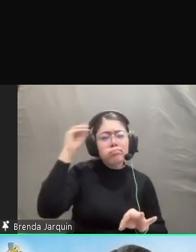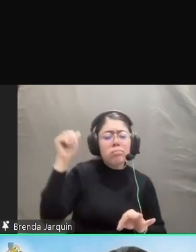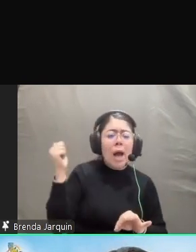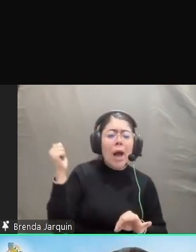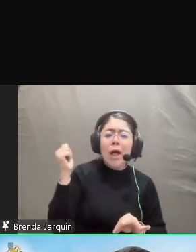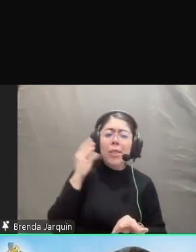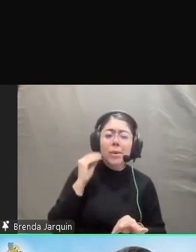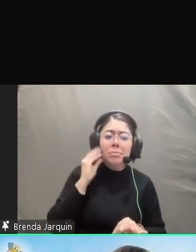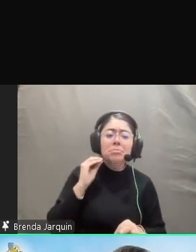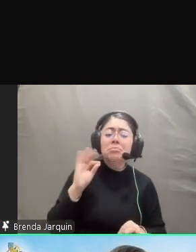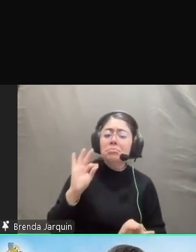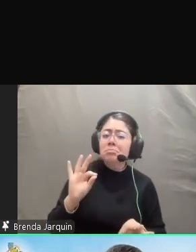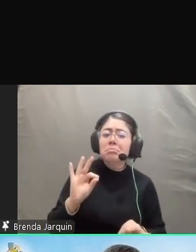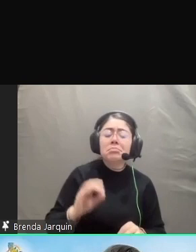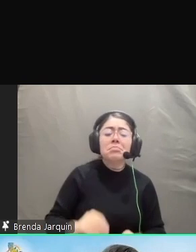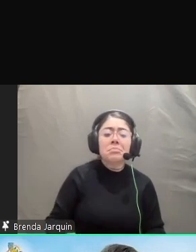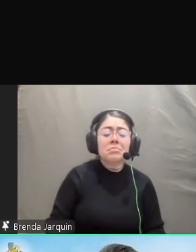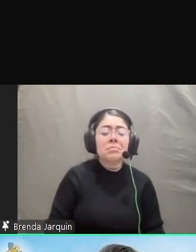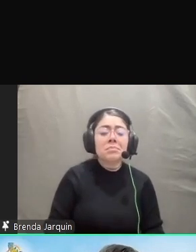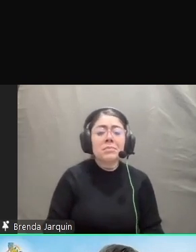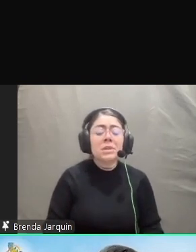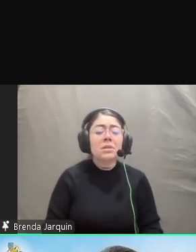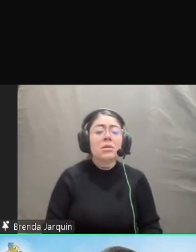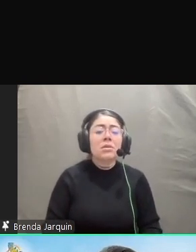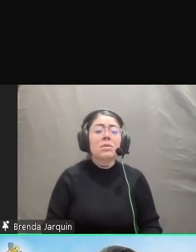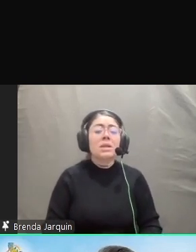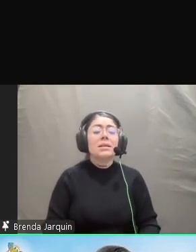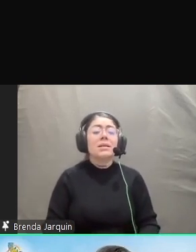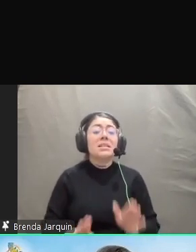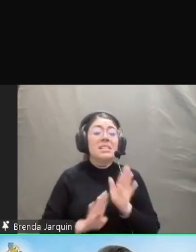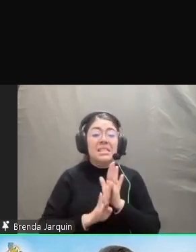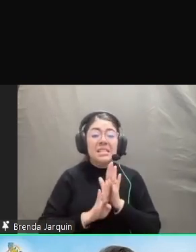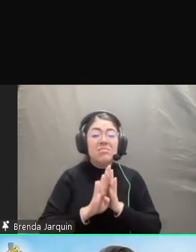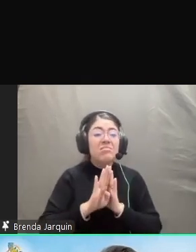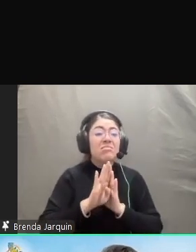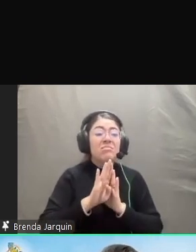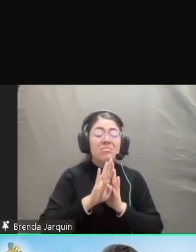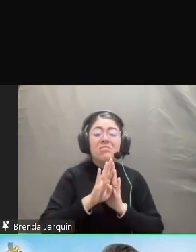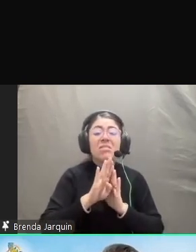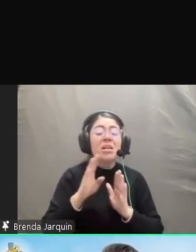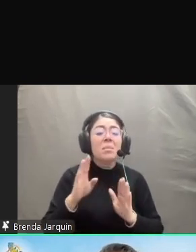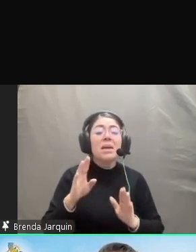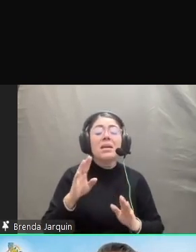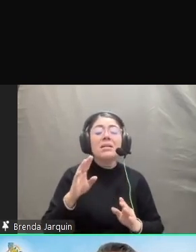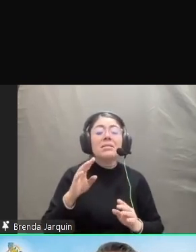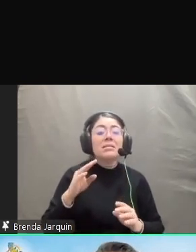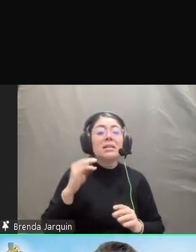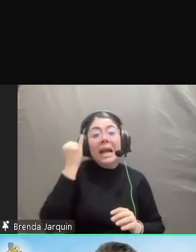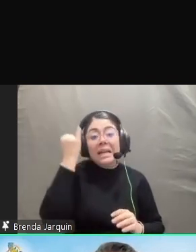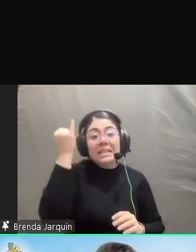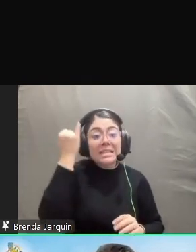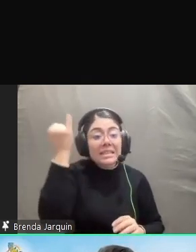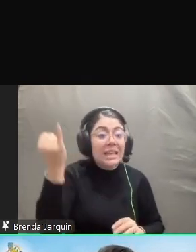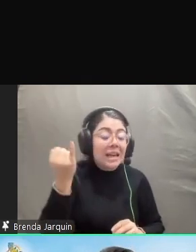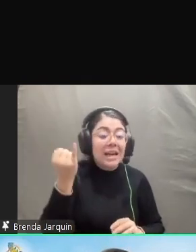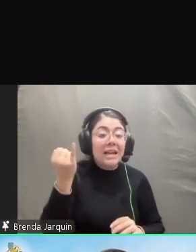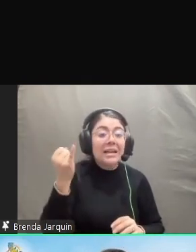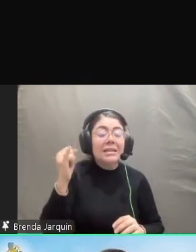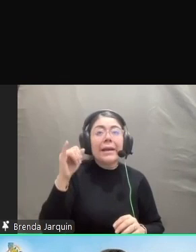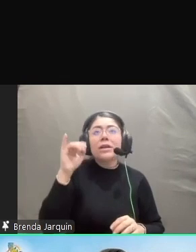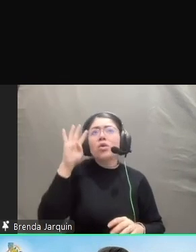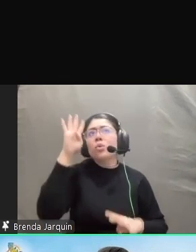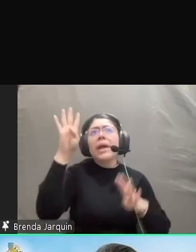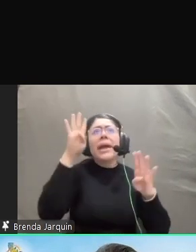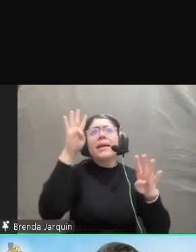and collaboration. So it's really developing a vision across two very separate government entities that